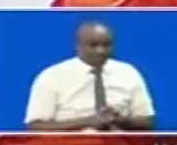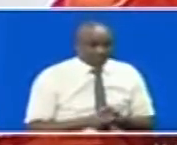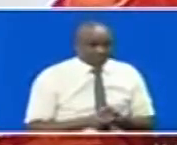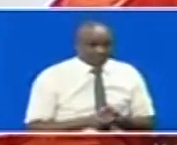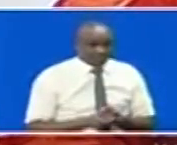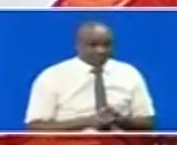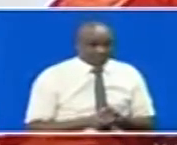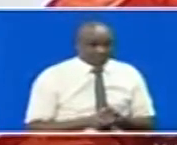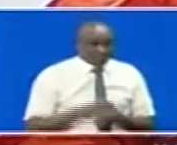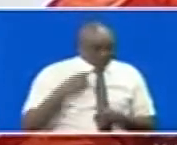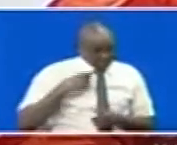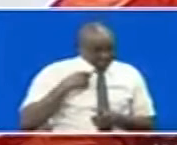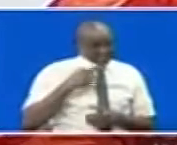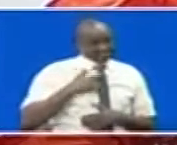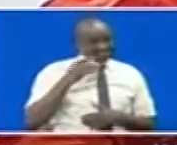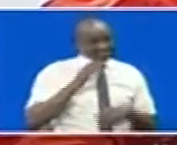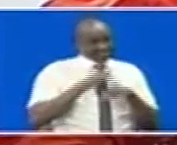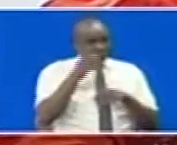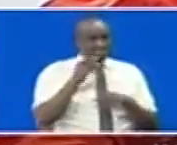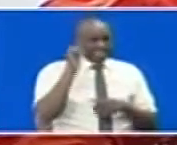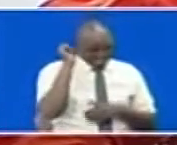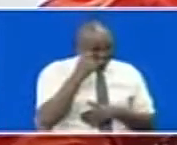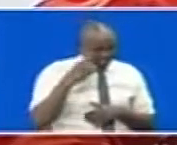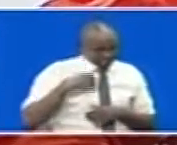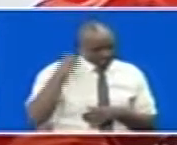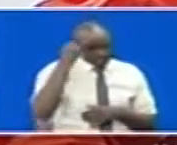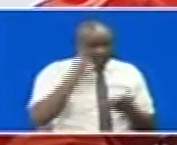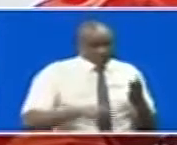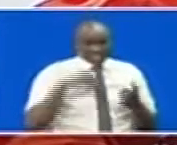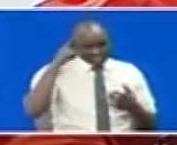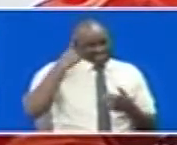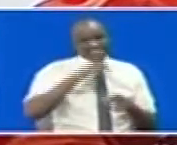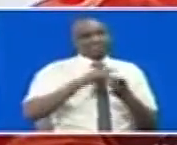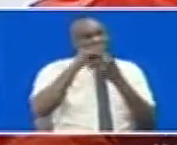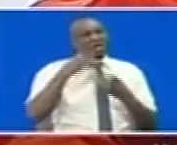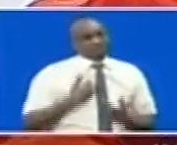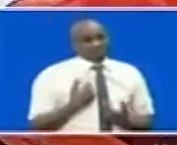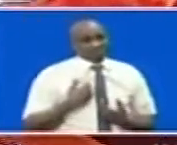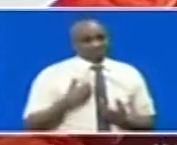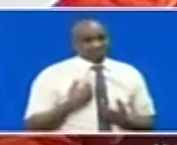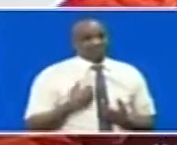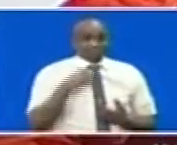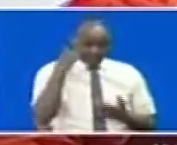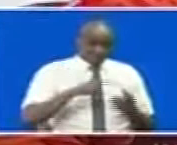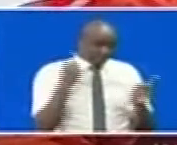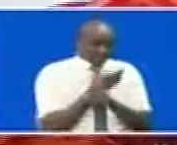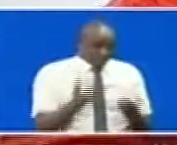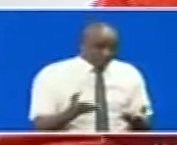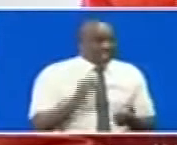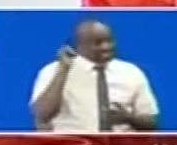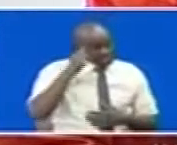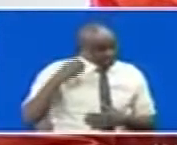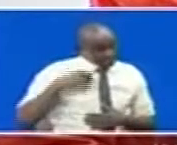I get a sense, Yvonne, that Kenyans imagine that they are very special. Or, let me put it differently,